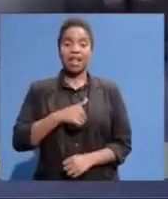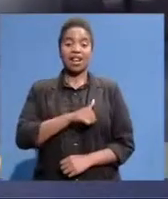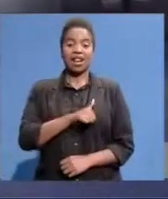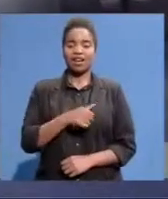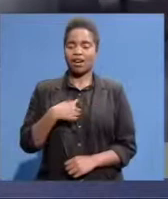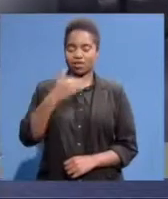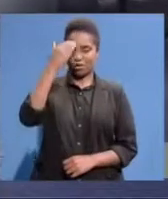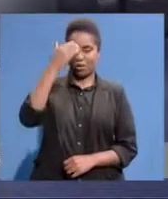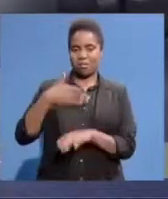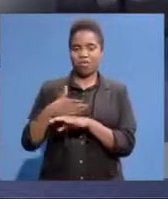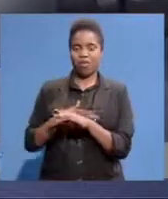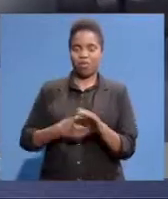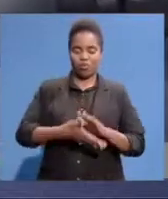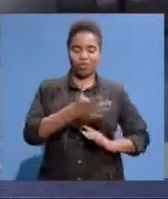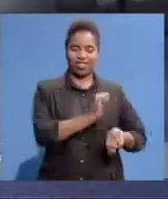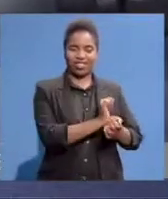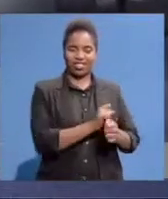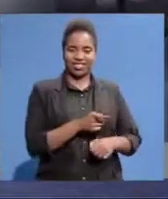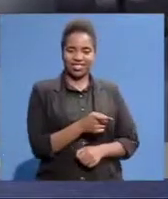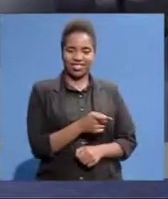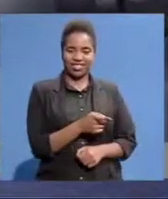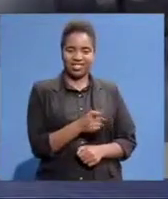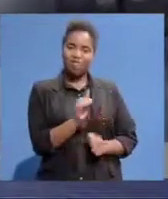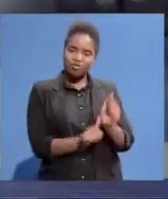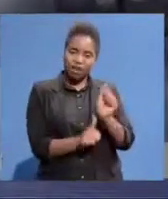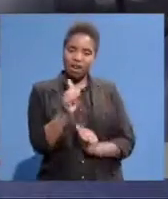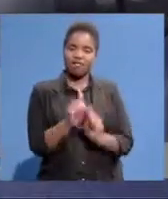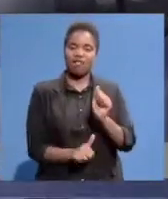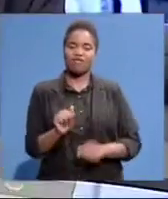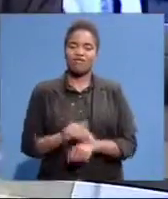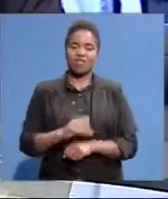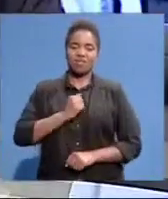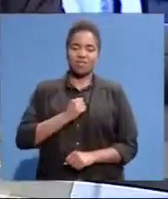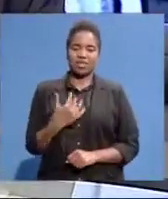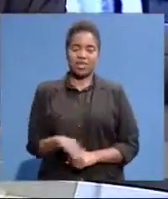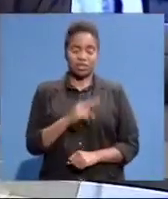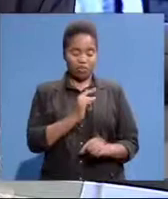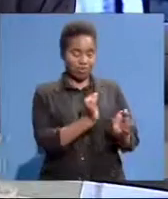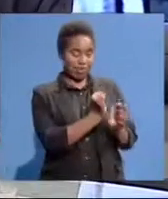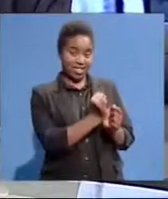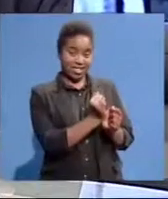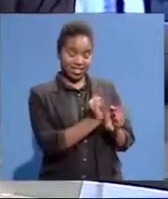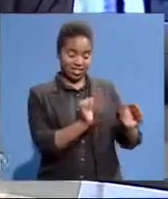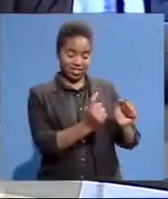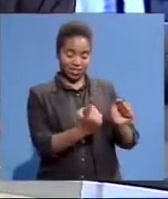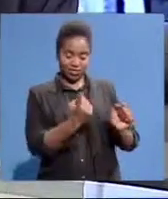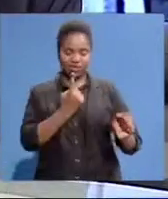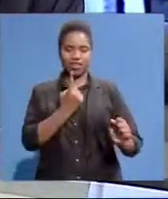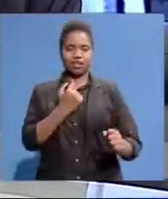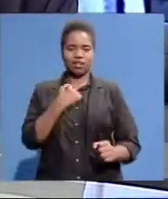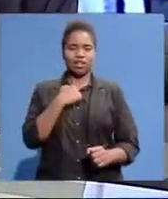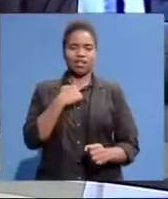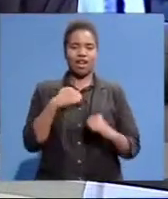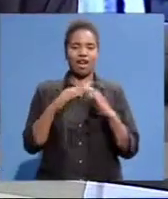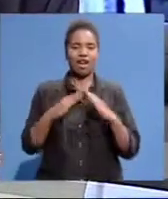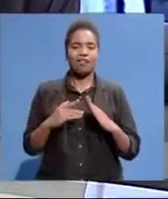known him even before he went to Robben Island, and his brothers were friends of mine. So when he came out of prison, one of the first places to come to was to come